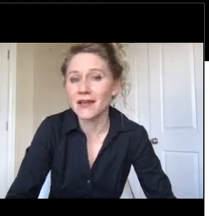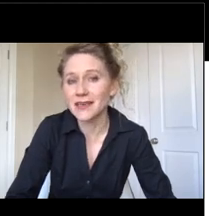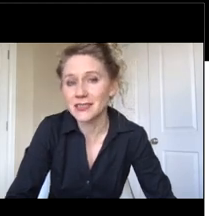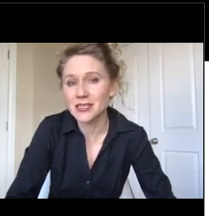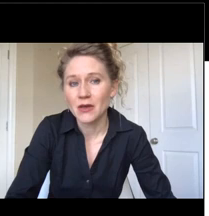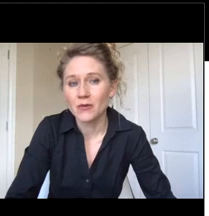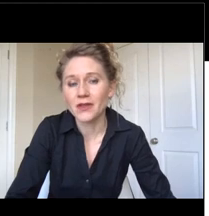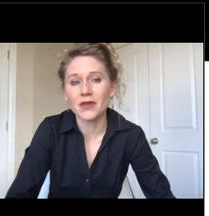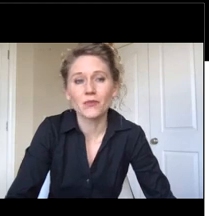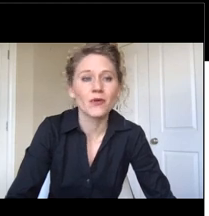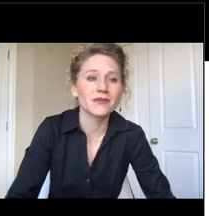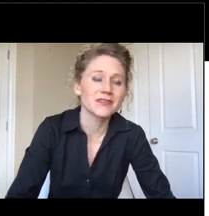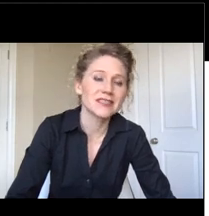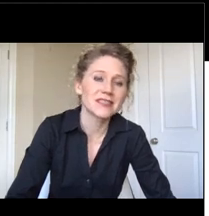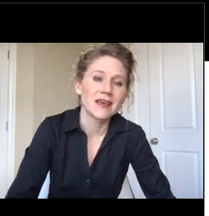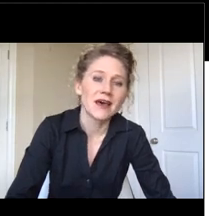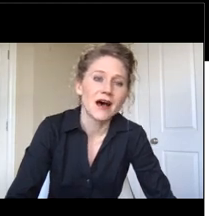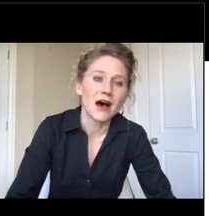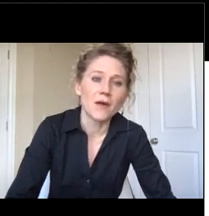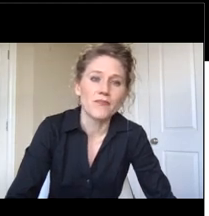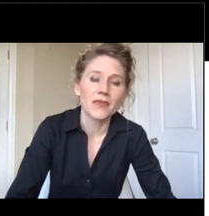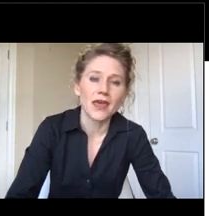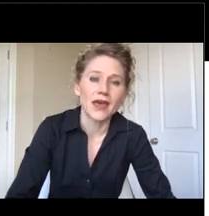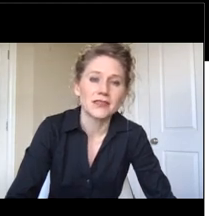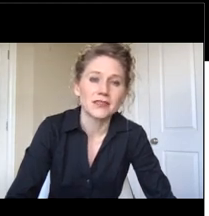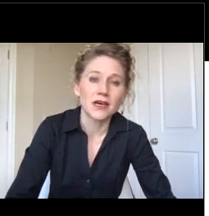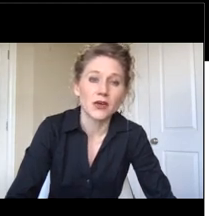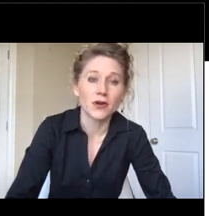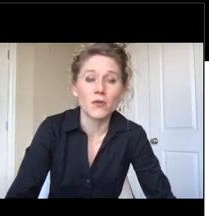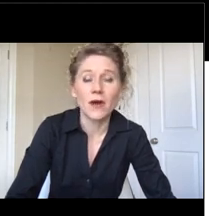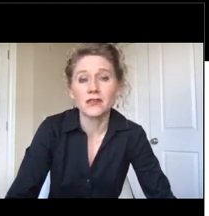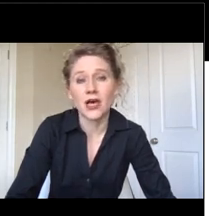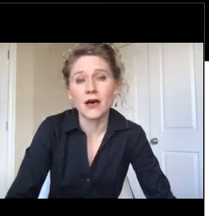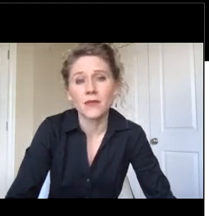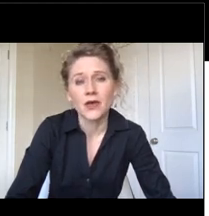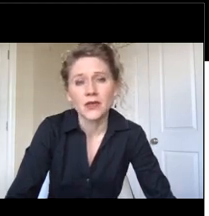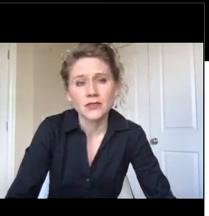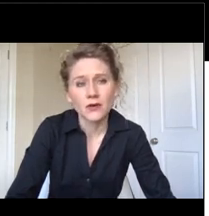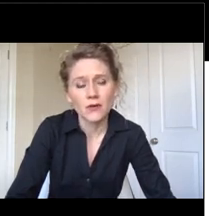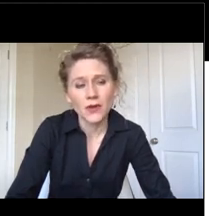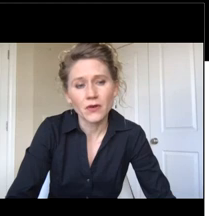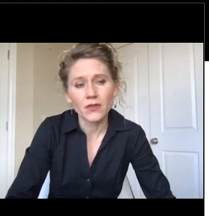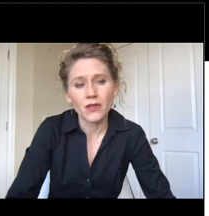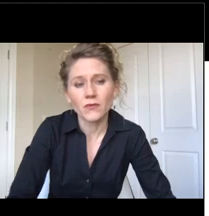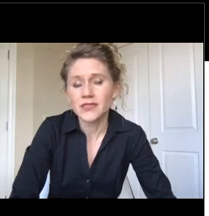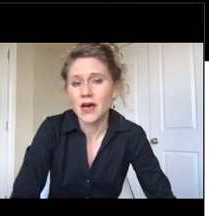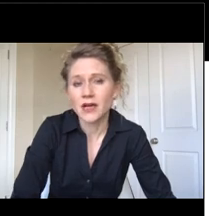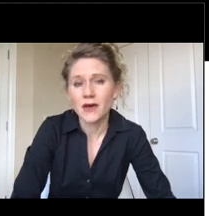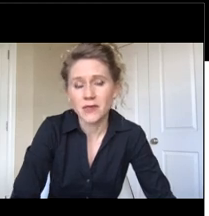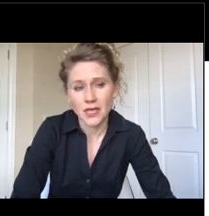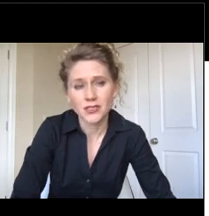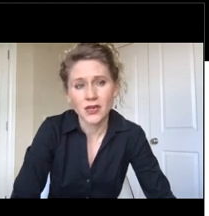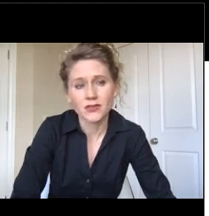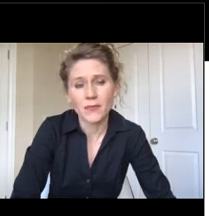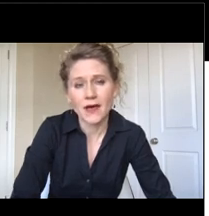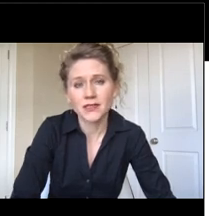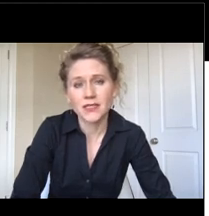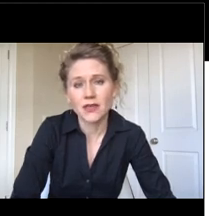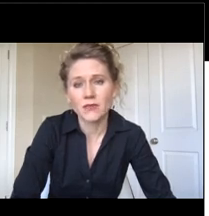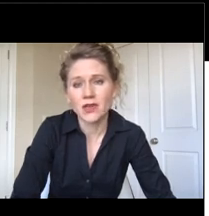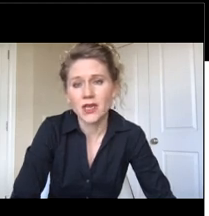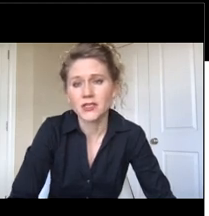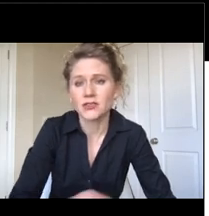sometimes challenge, really important, and a critical part of the job. So we know that when we talk about communication, you guys